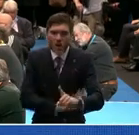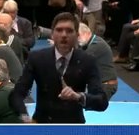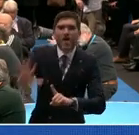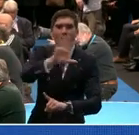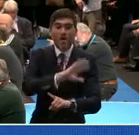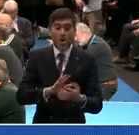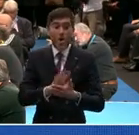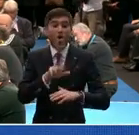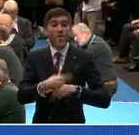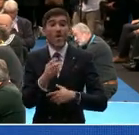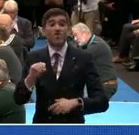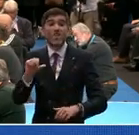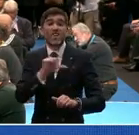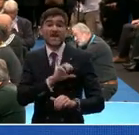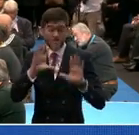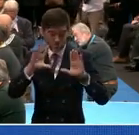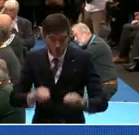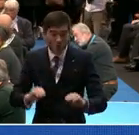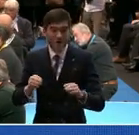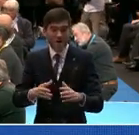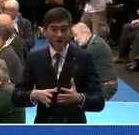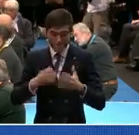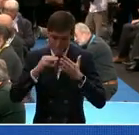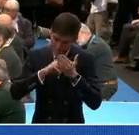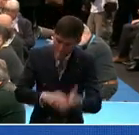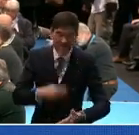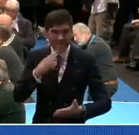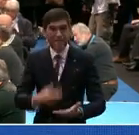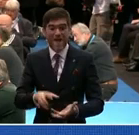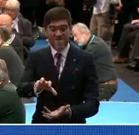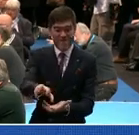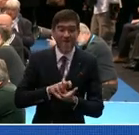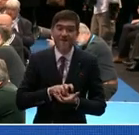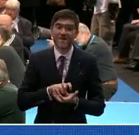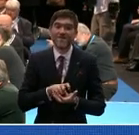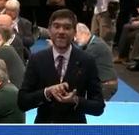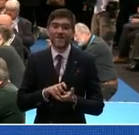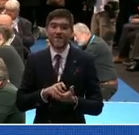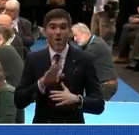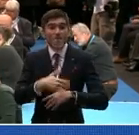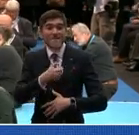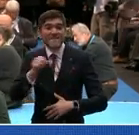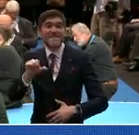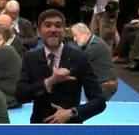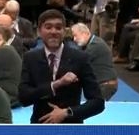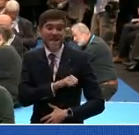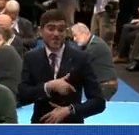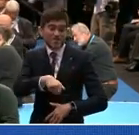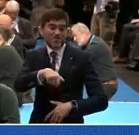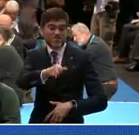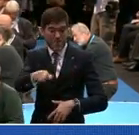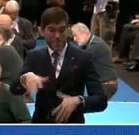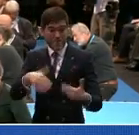shut down, millions of pounds of cash seized, and over 6,000 criminals